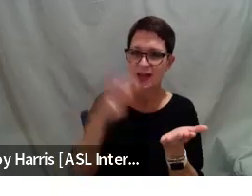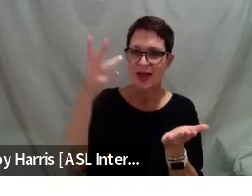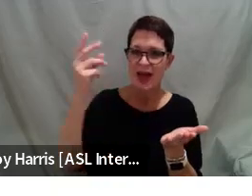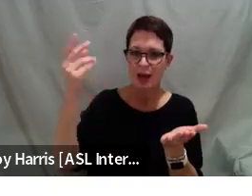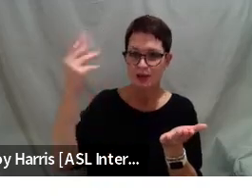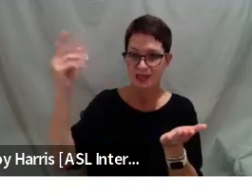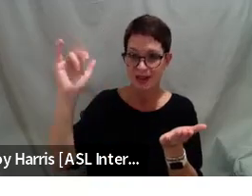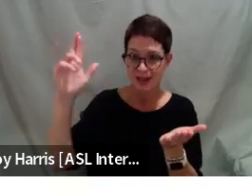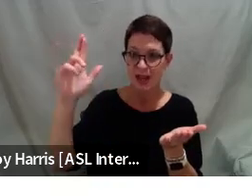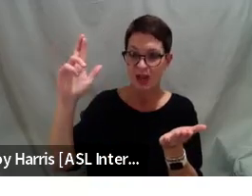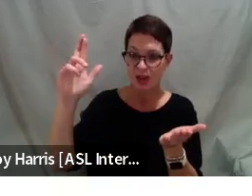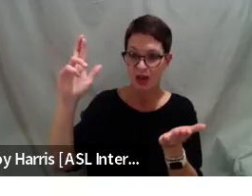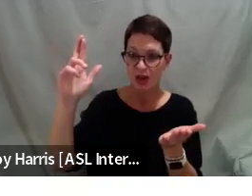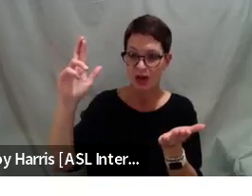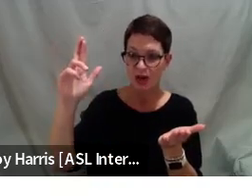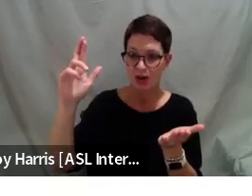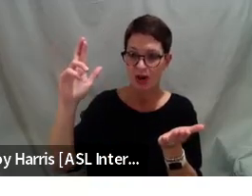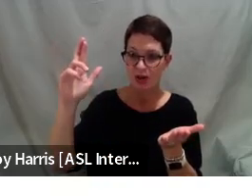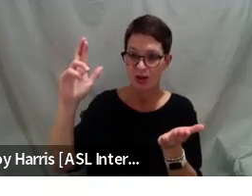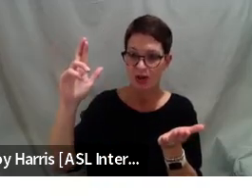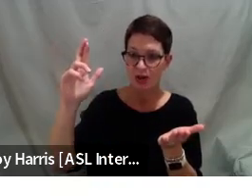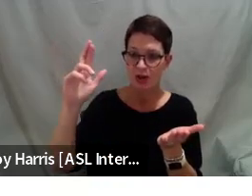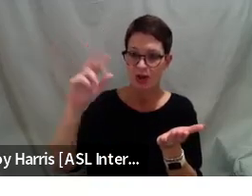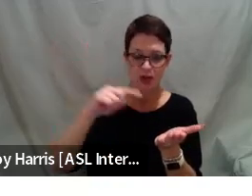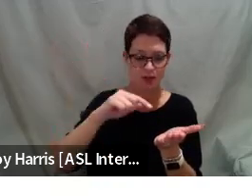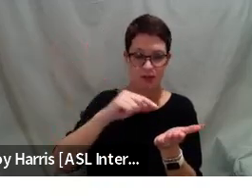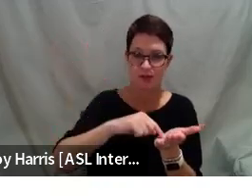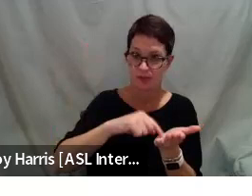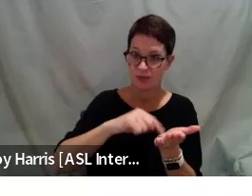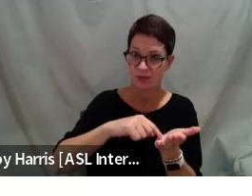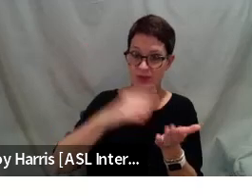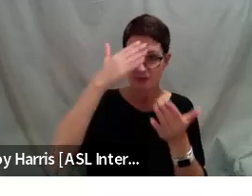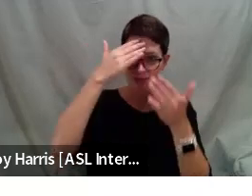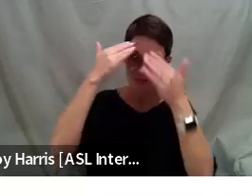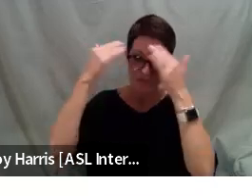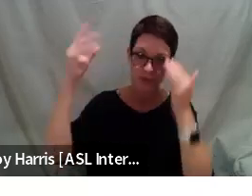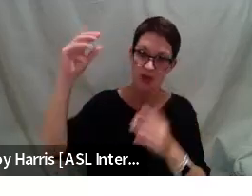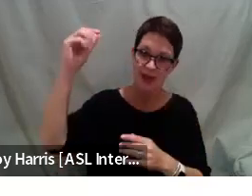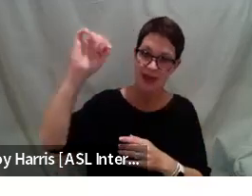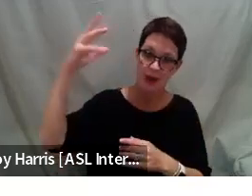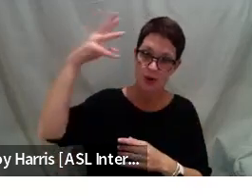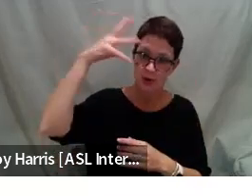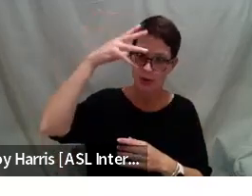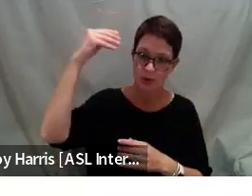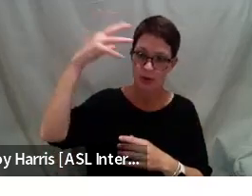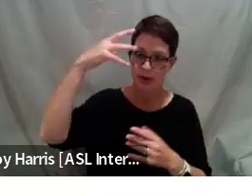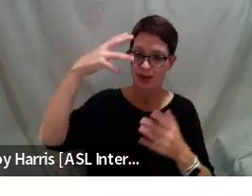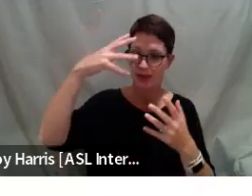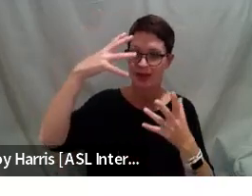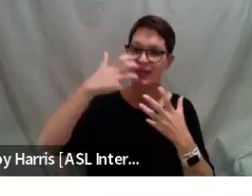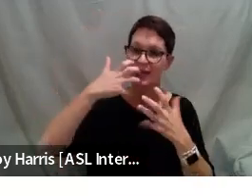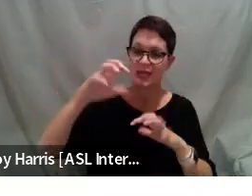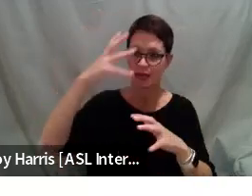is able to work with the liquid that has pooled on your skin and pull the heat